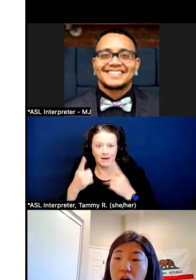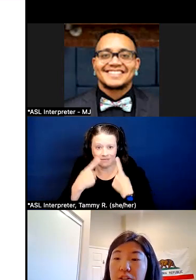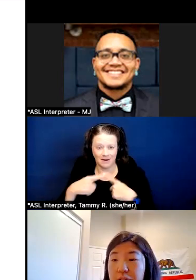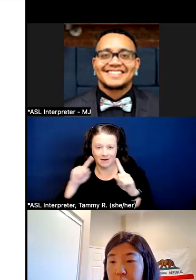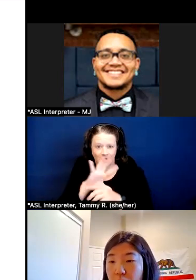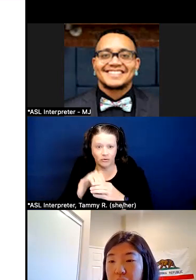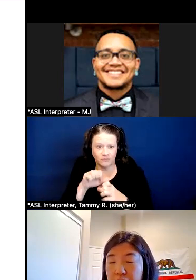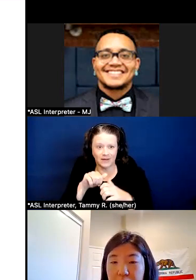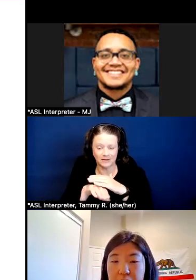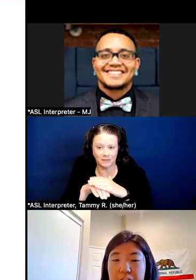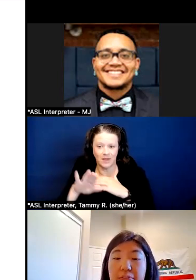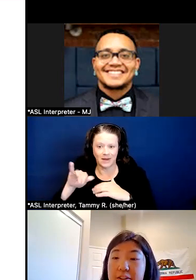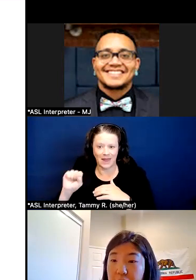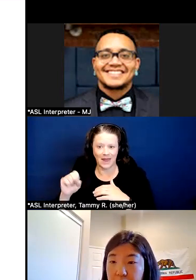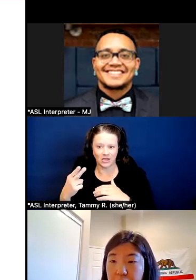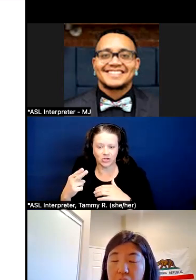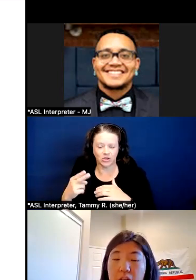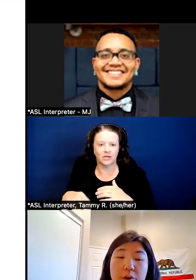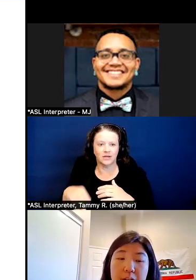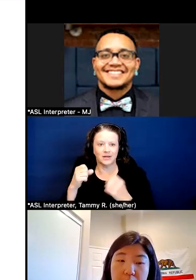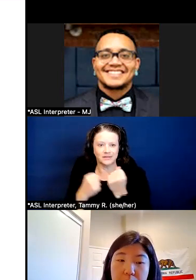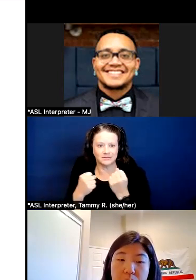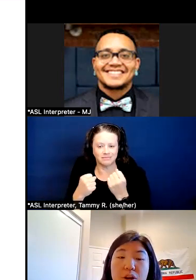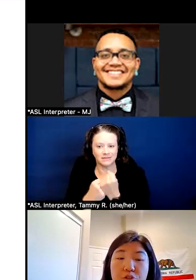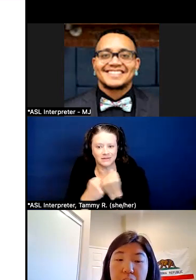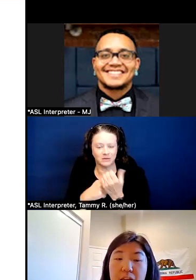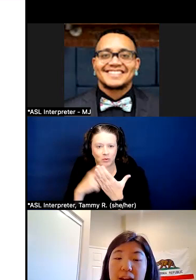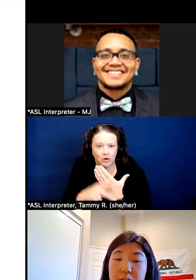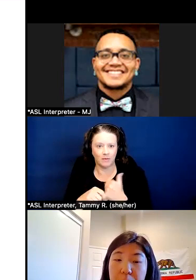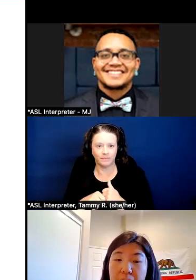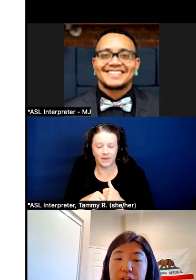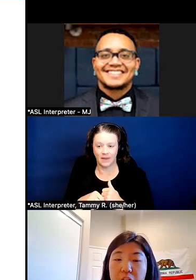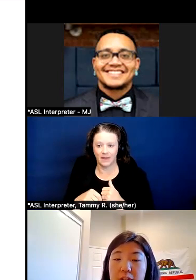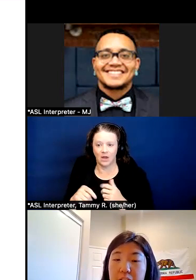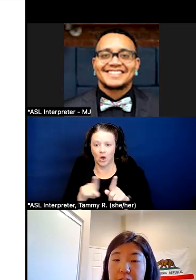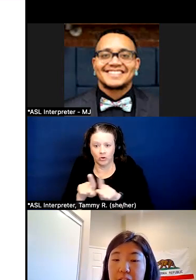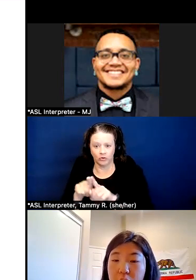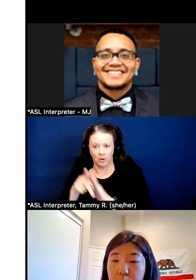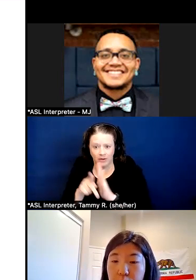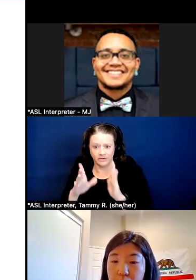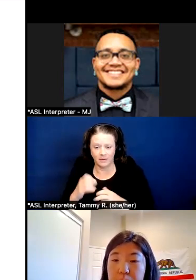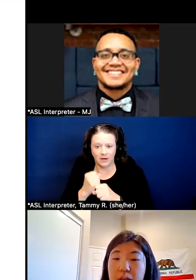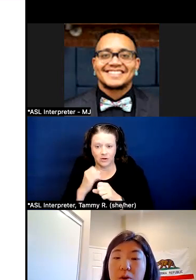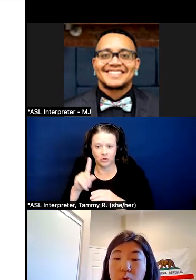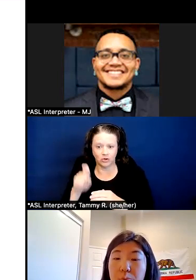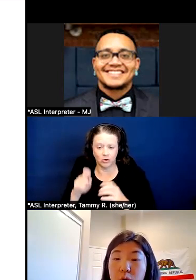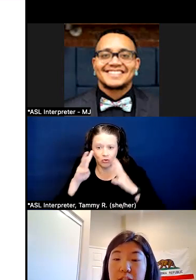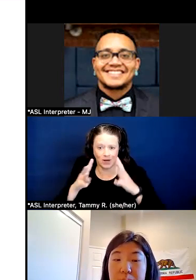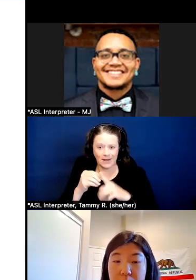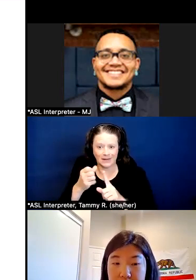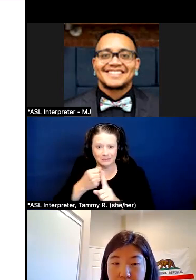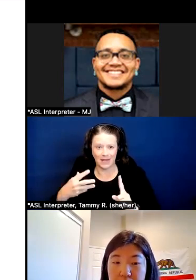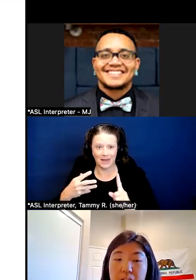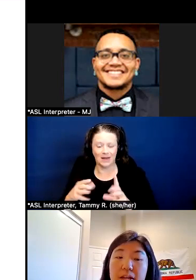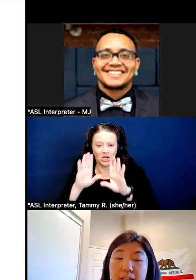Policymakers should also support survivors in their saving. For example, create and expand child savings account programs with